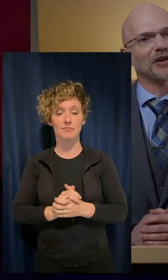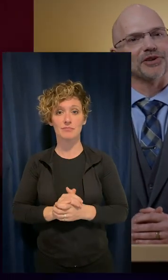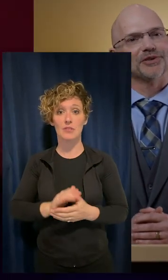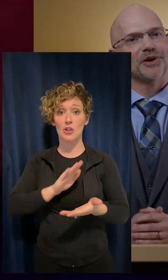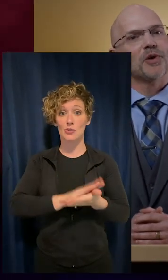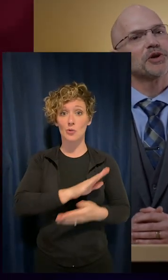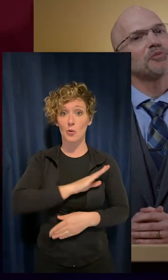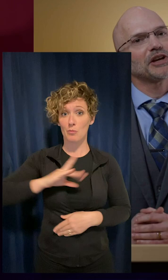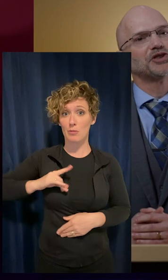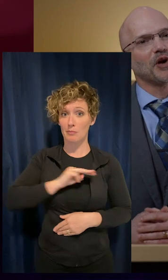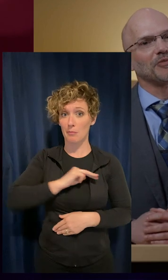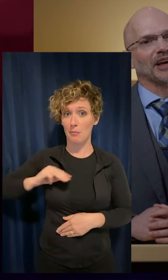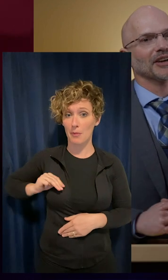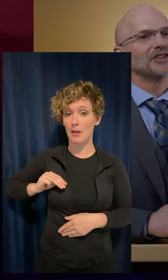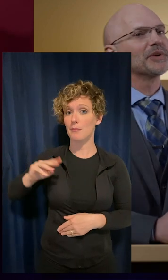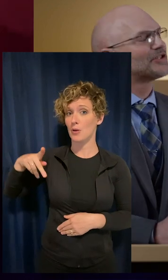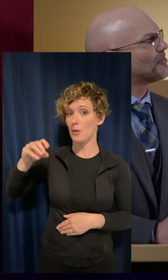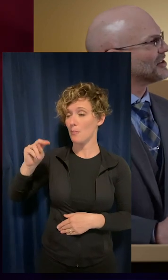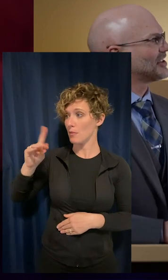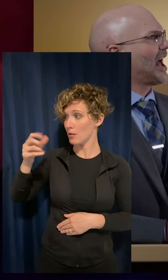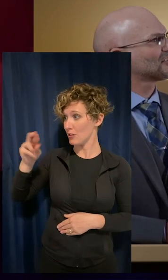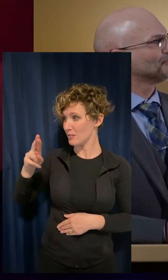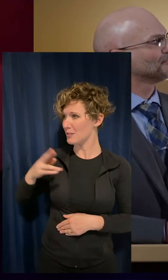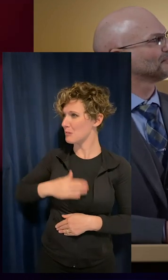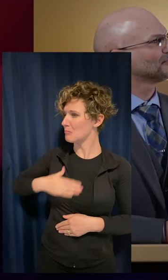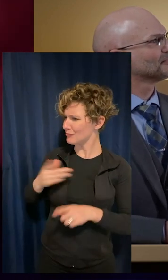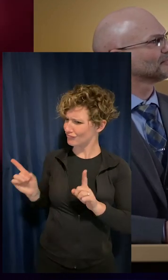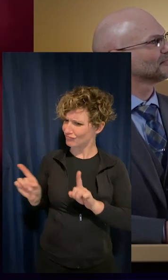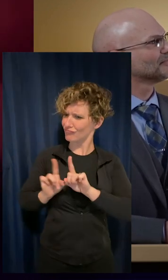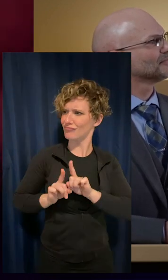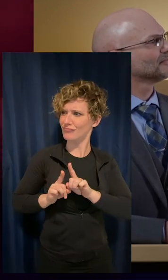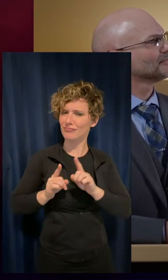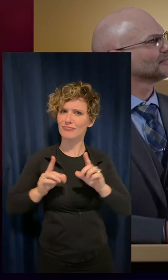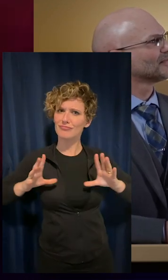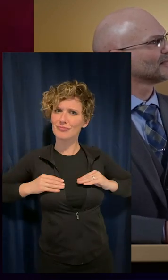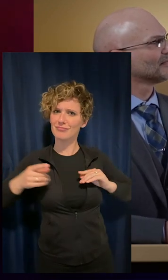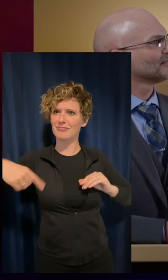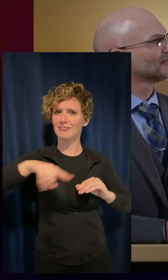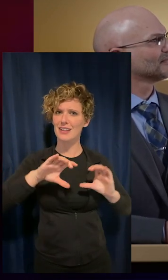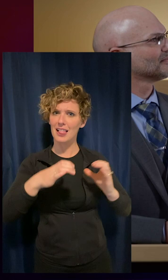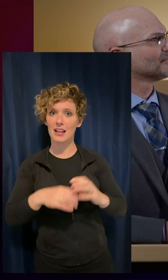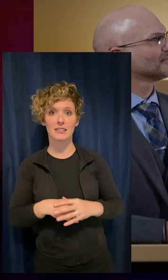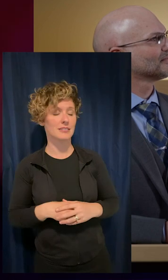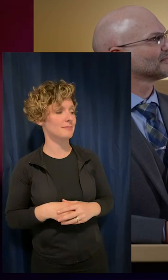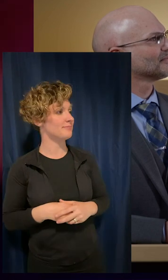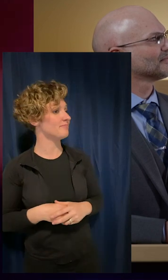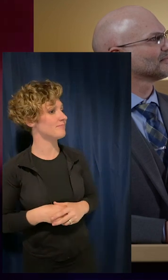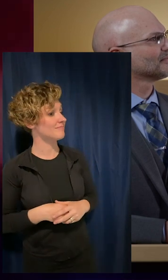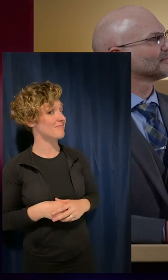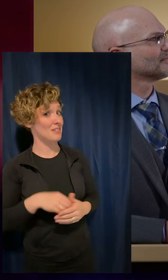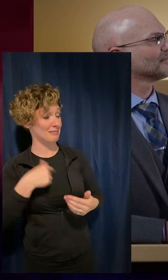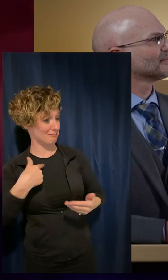Representative Ponder, will you please join me to accept this class? Mr. Lytle, as a school board member of the